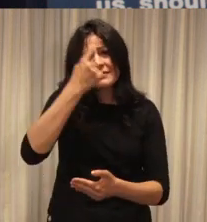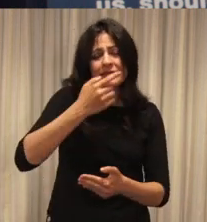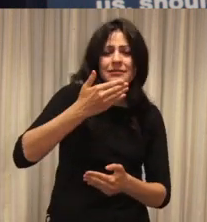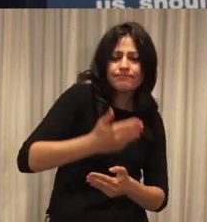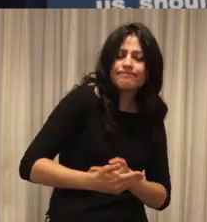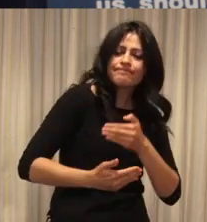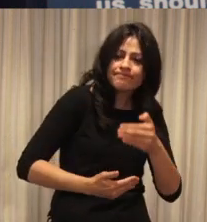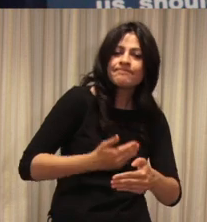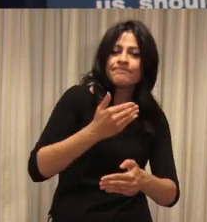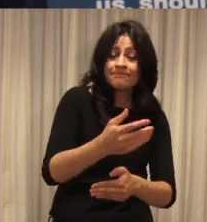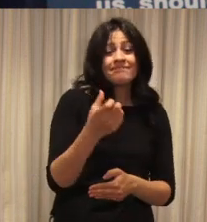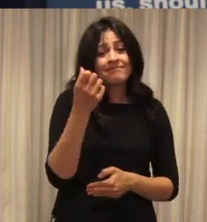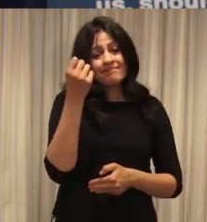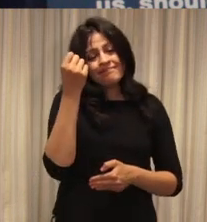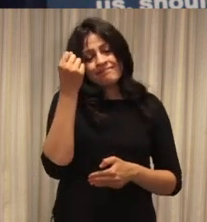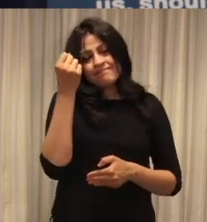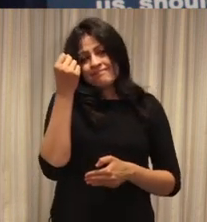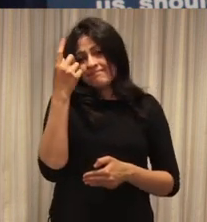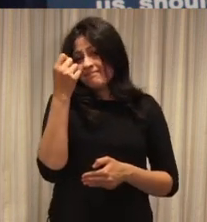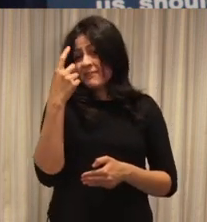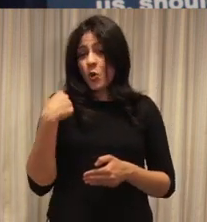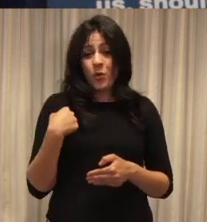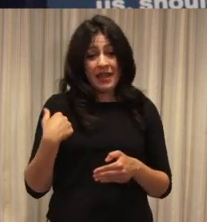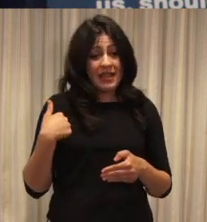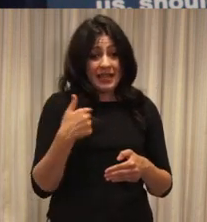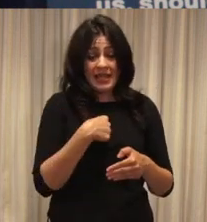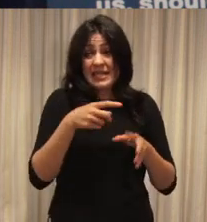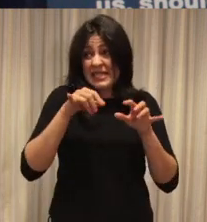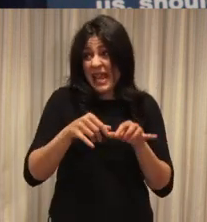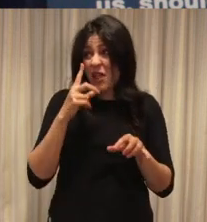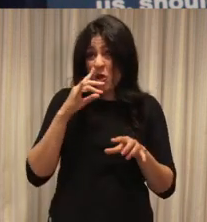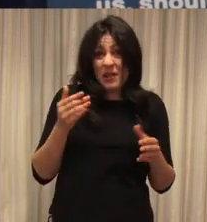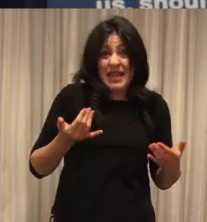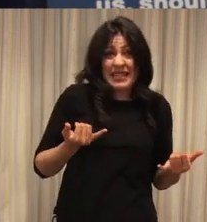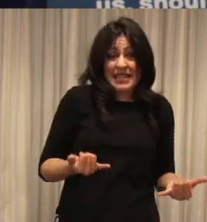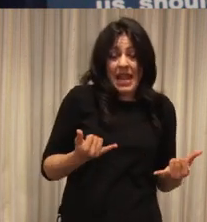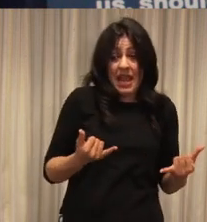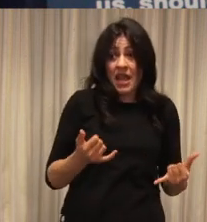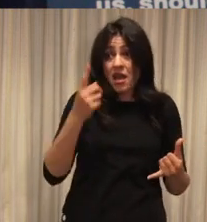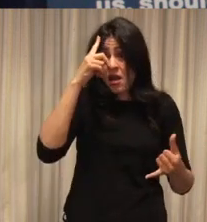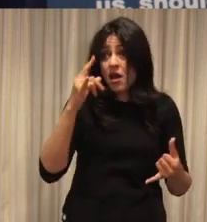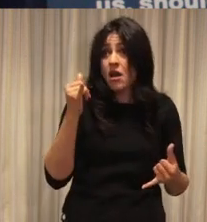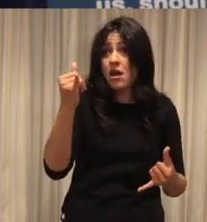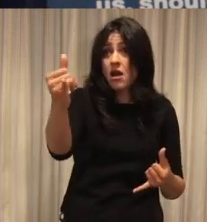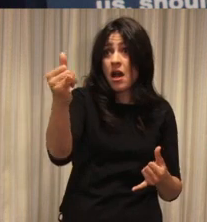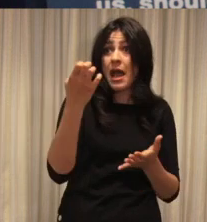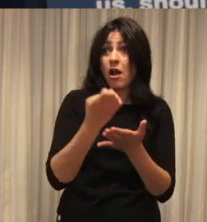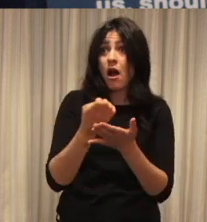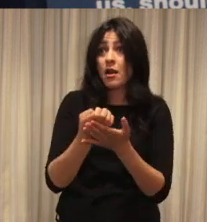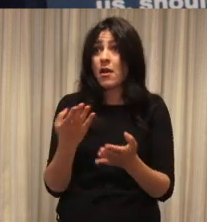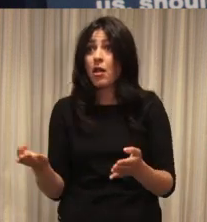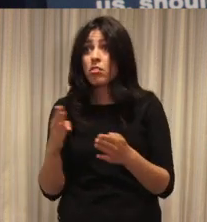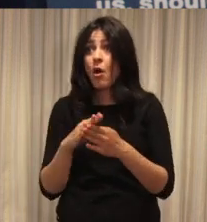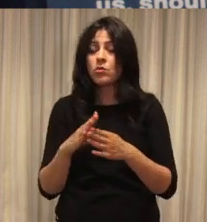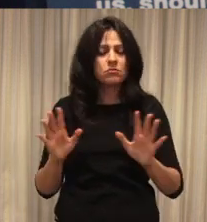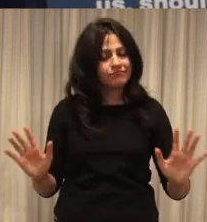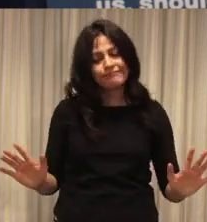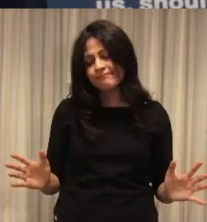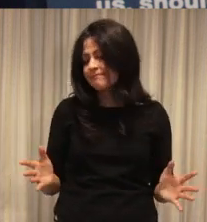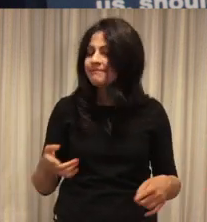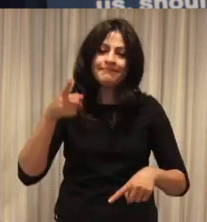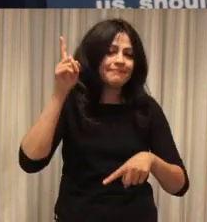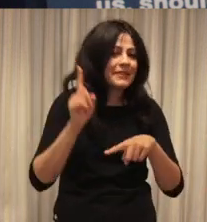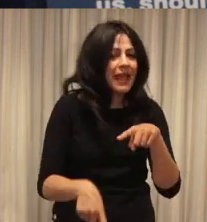I'm mindful that we can't stay in this situation we're in now forever with our economy completely shut down and